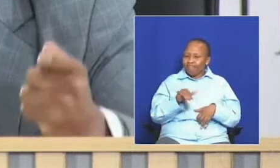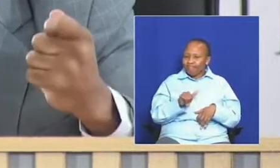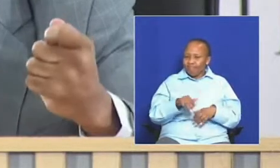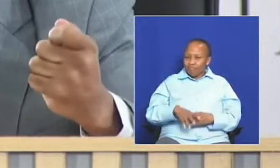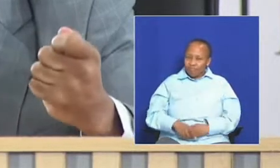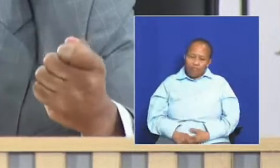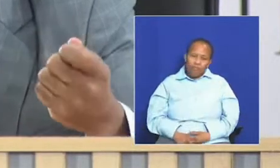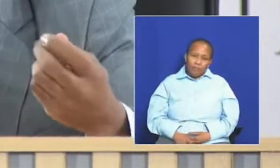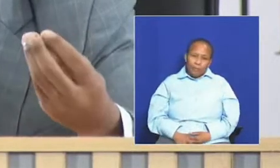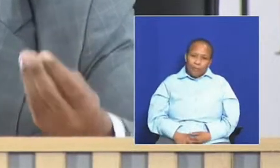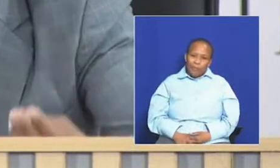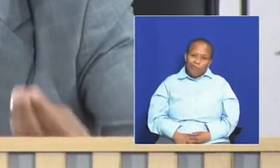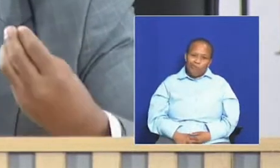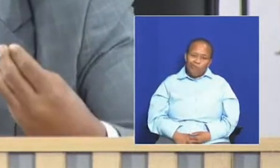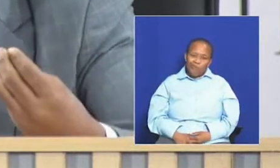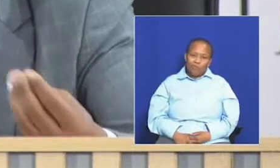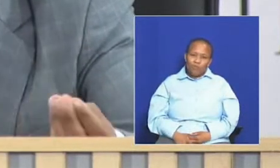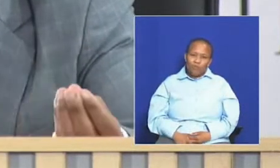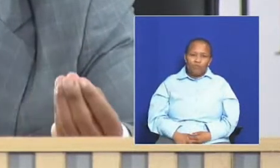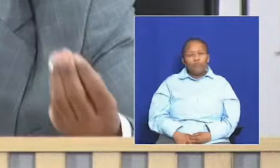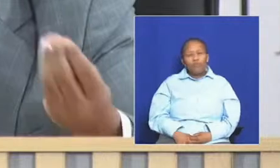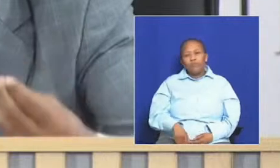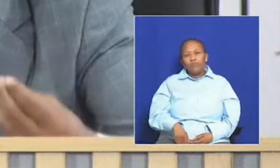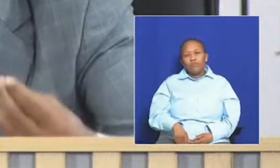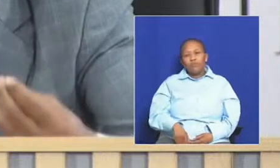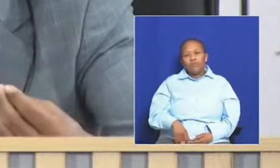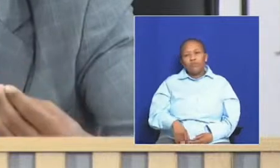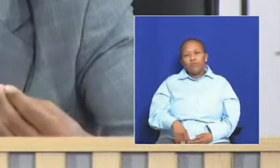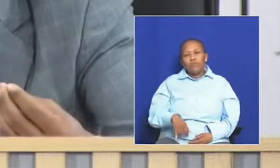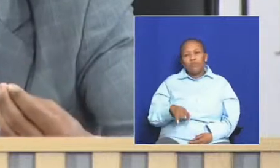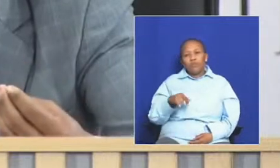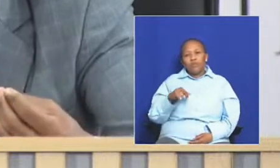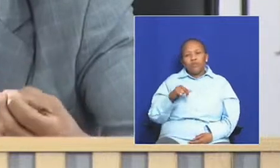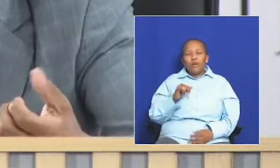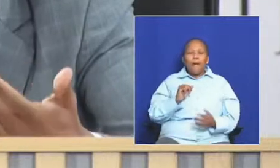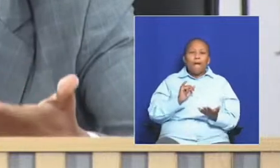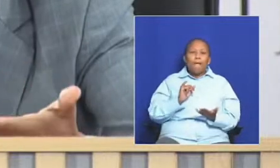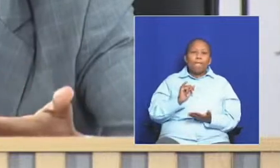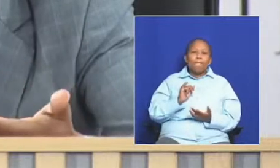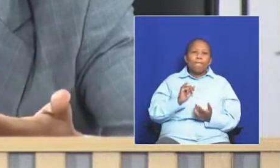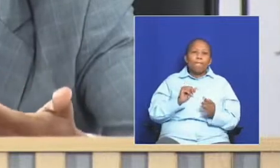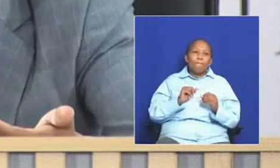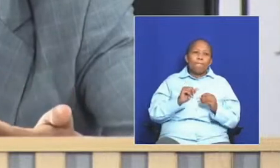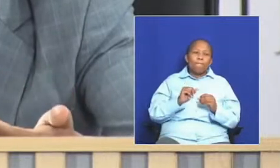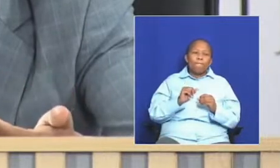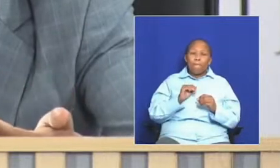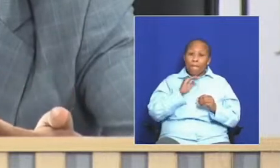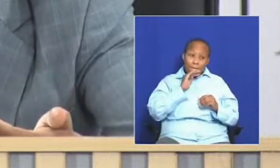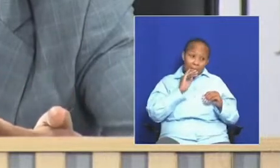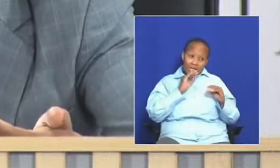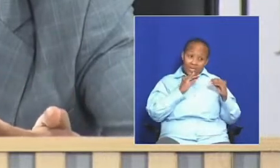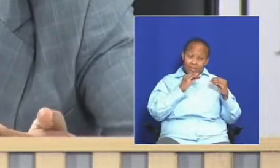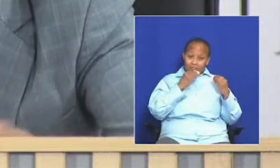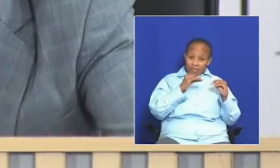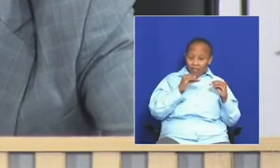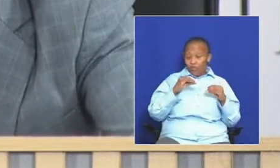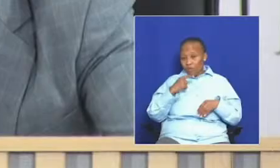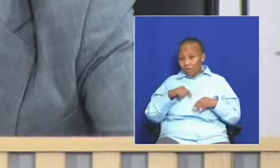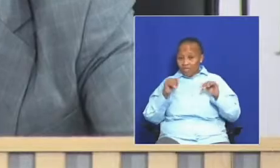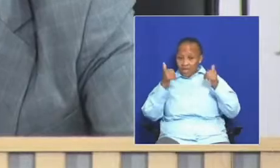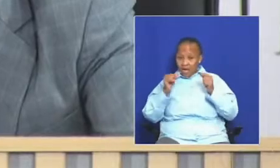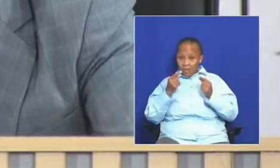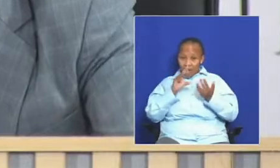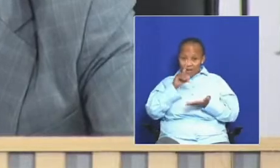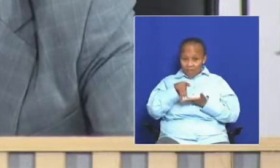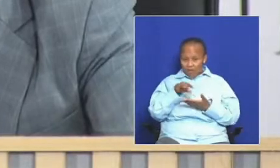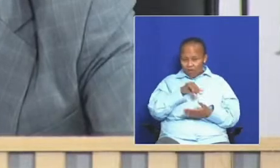You say the payment will come through my personal account or from my business account? Yes. Is that the question? We want to know whether